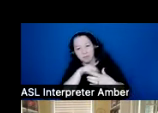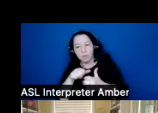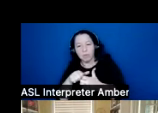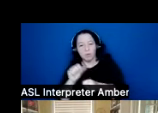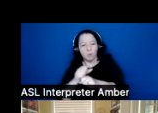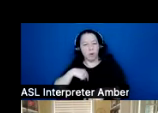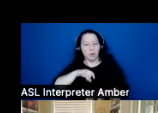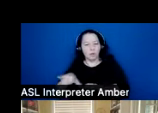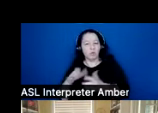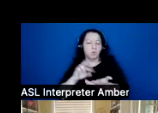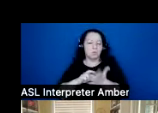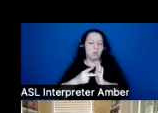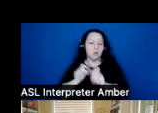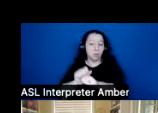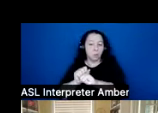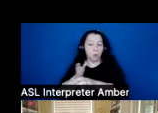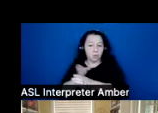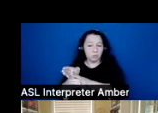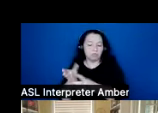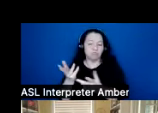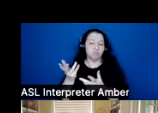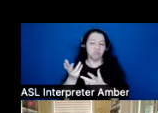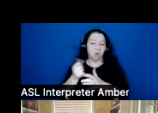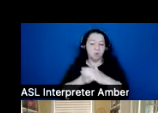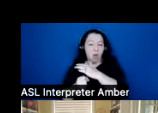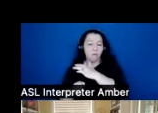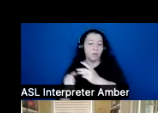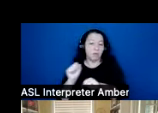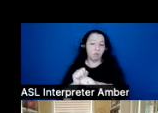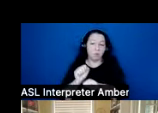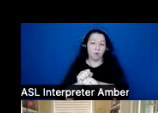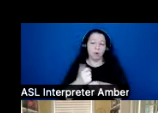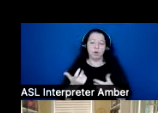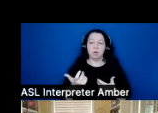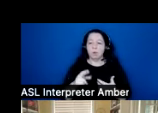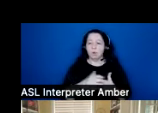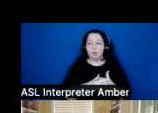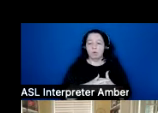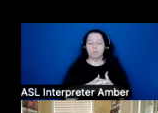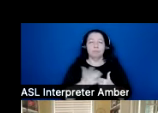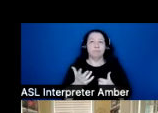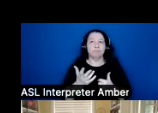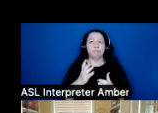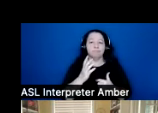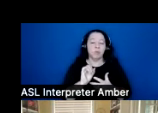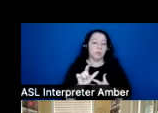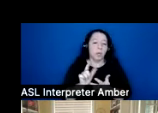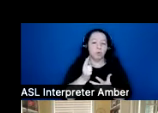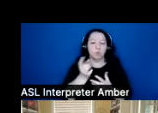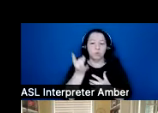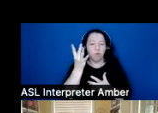be work that's centered around trafficking, um, sexual